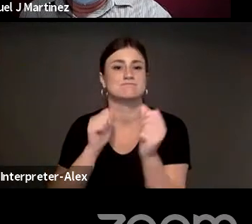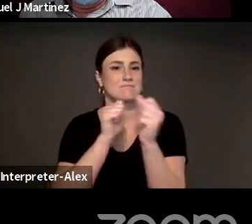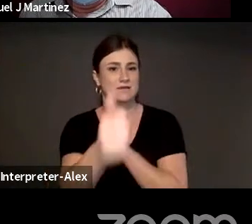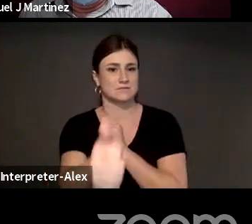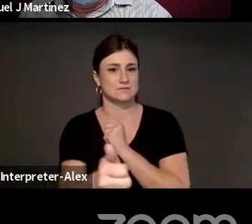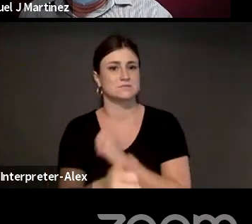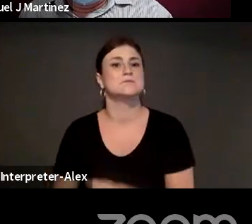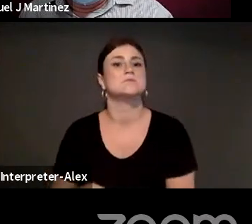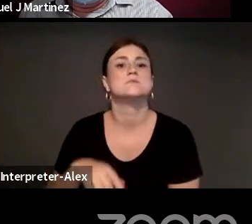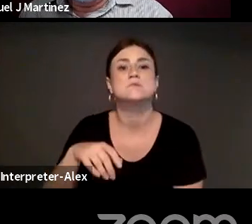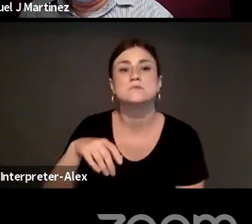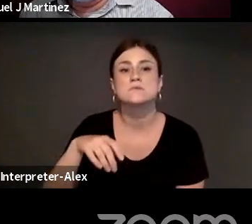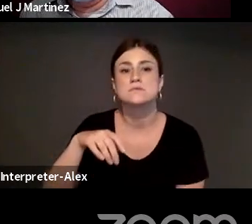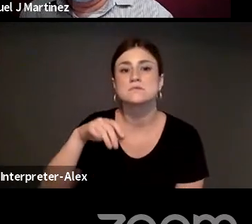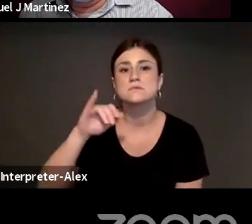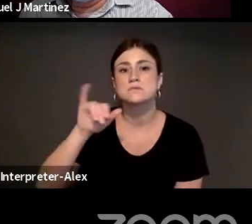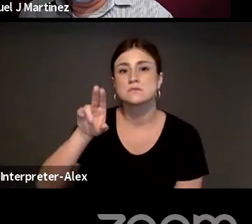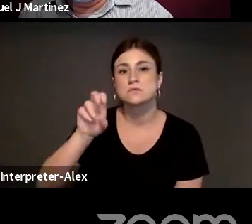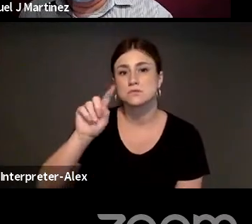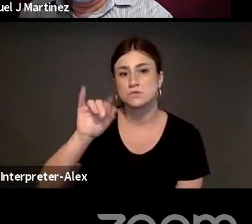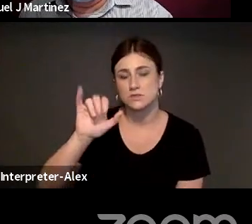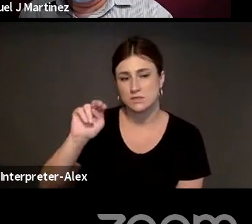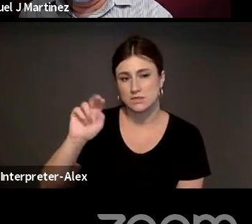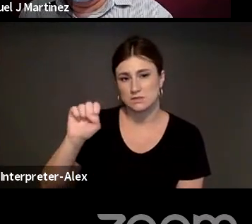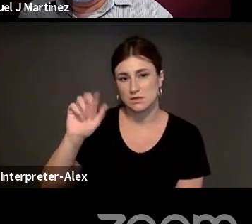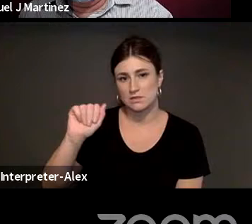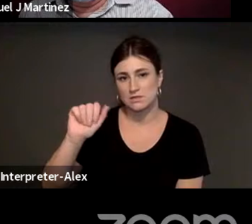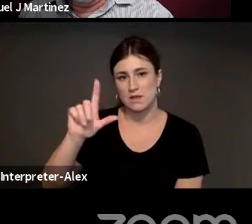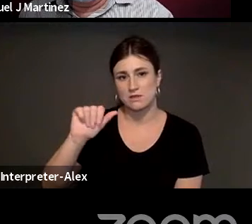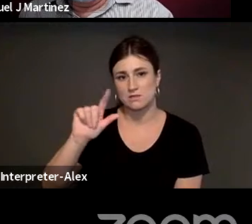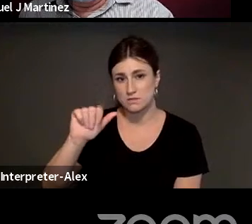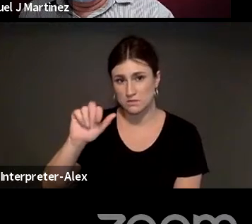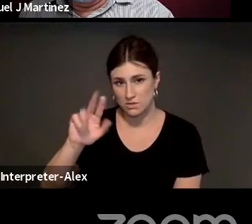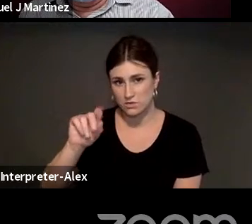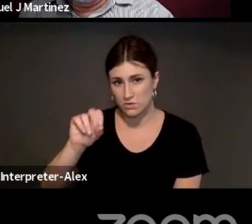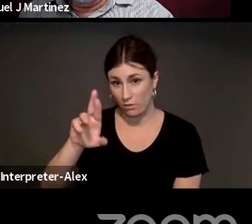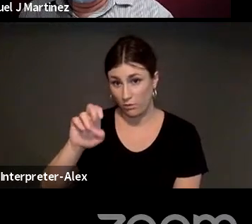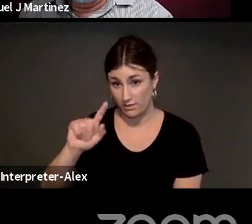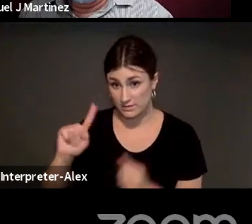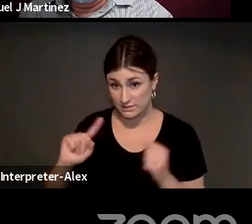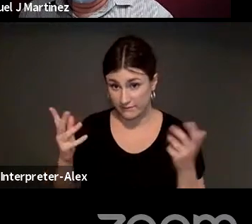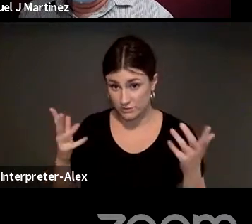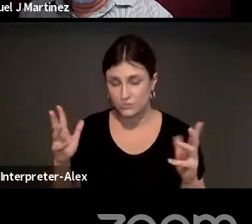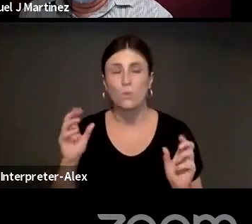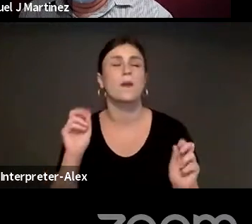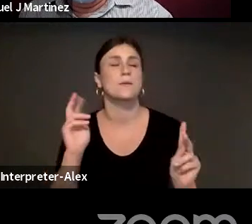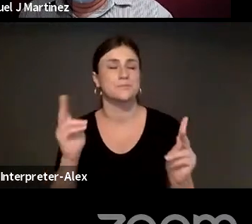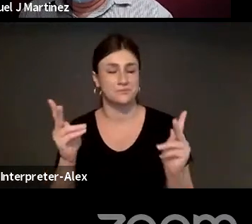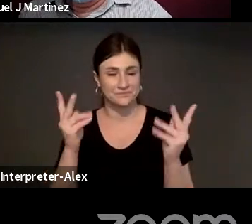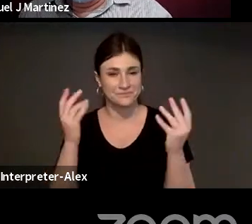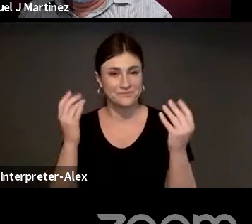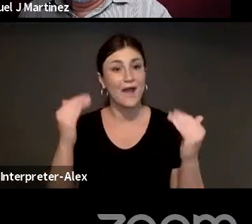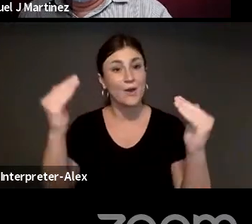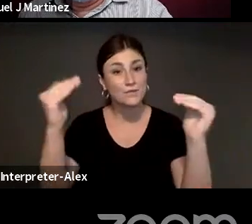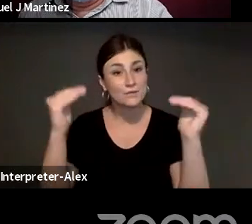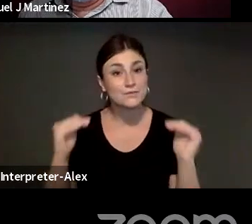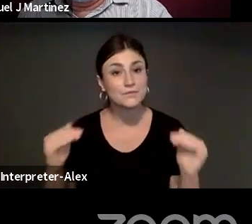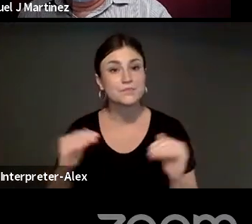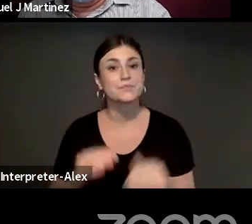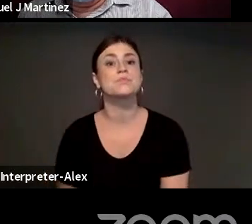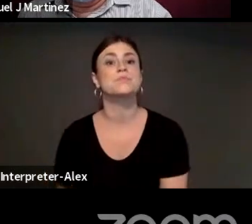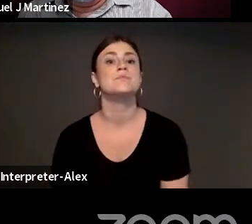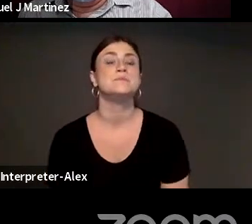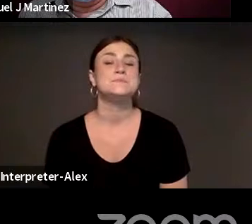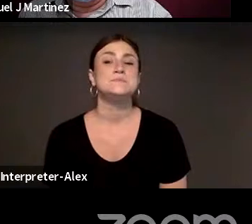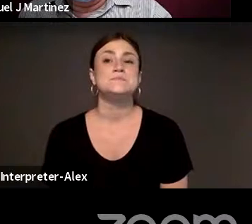And did we get Councillor Justin Salazar Torres? All right, very good. Thank you very much. We can now proceed. Okay,